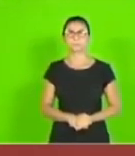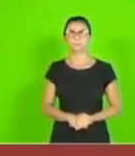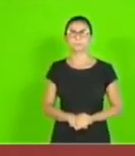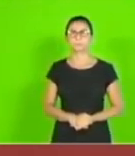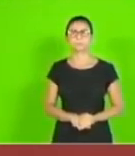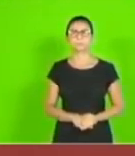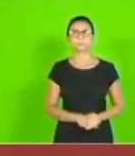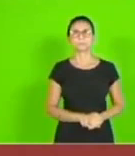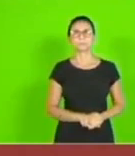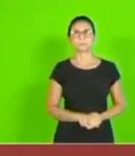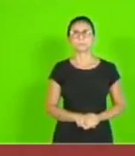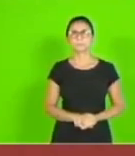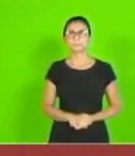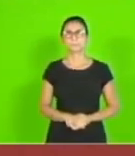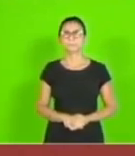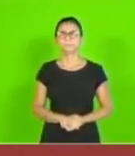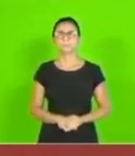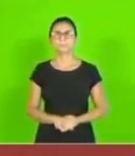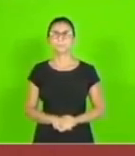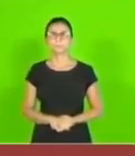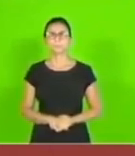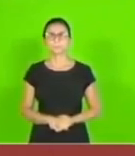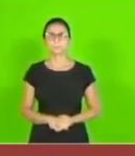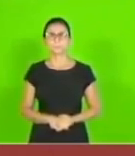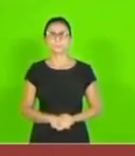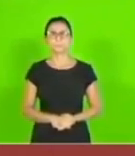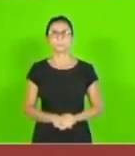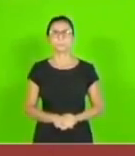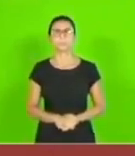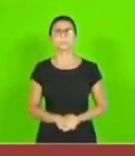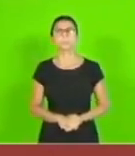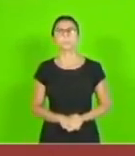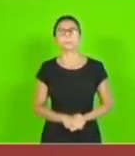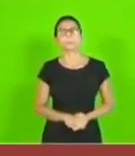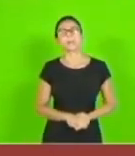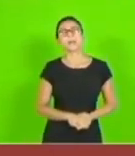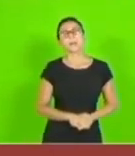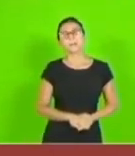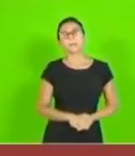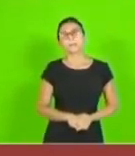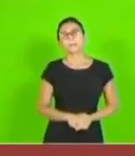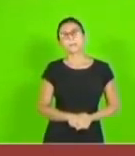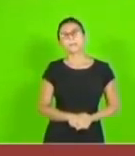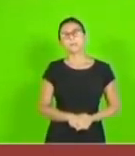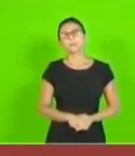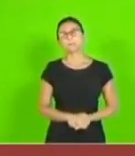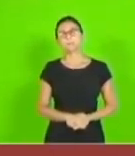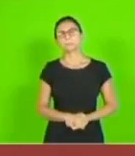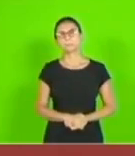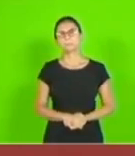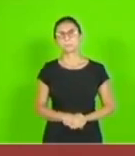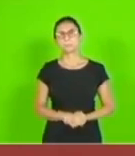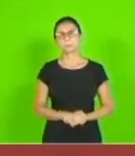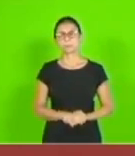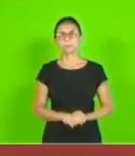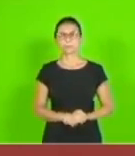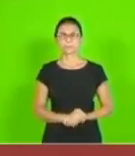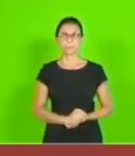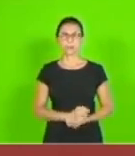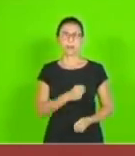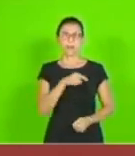ela diz, não, são os movimentos. On the other side, they say the movements out in the world are all